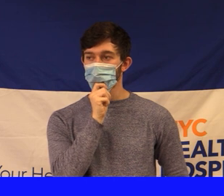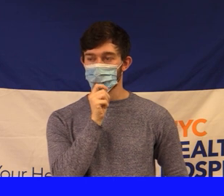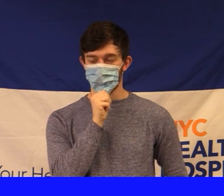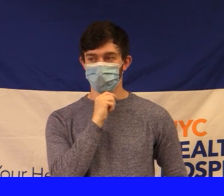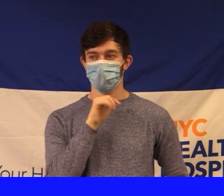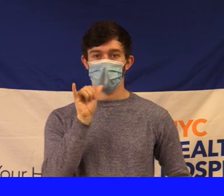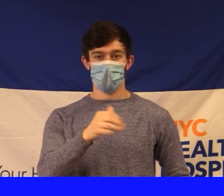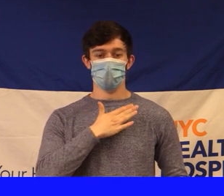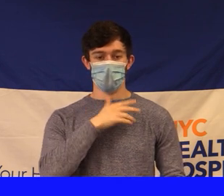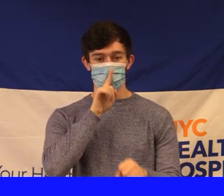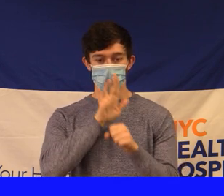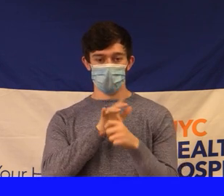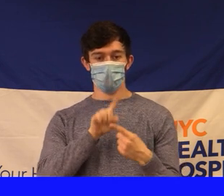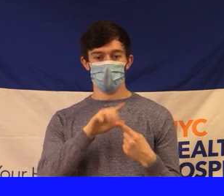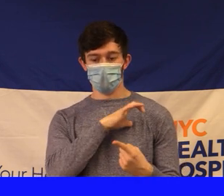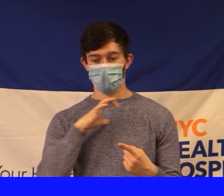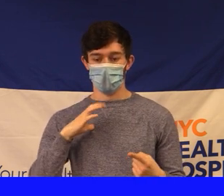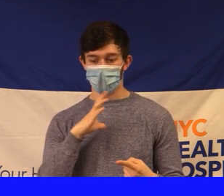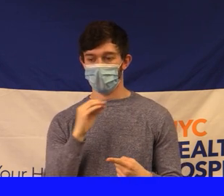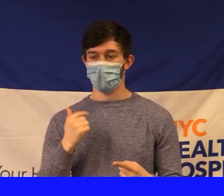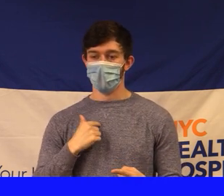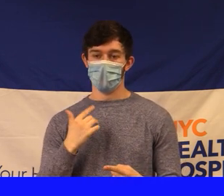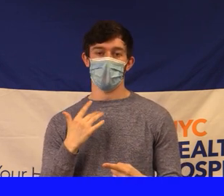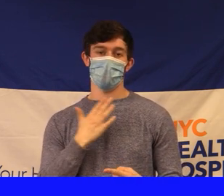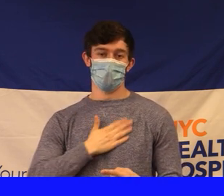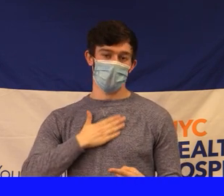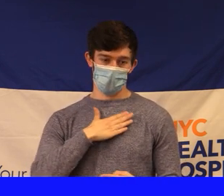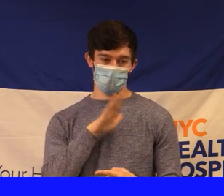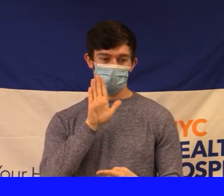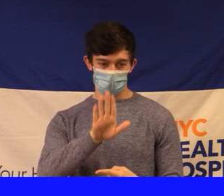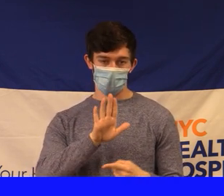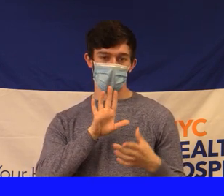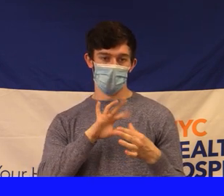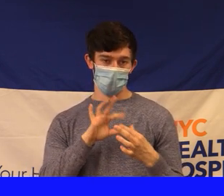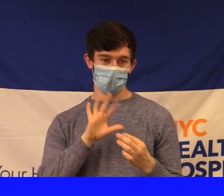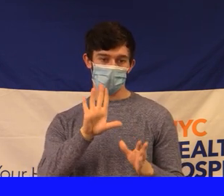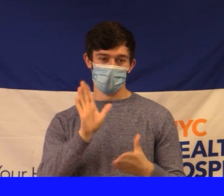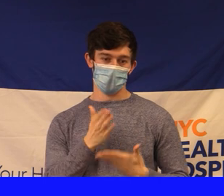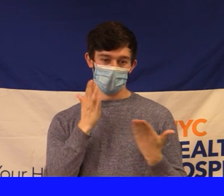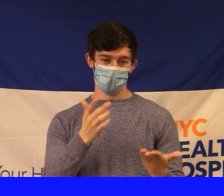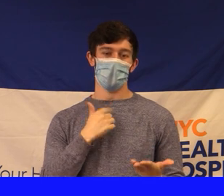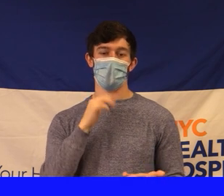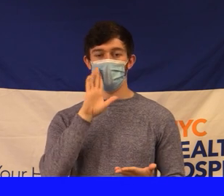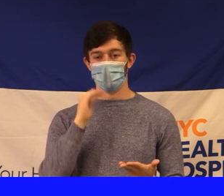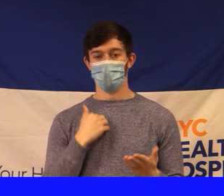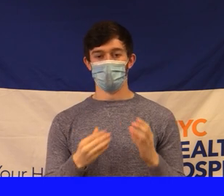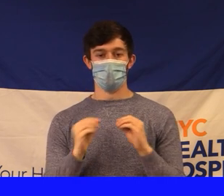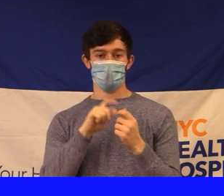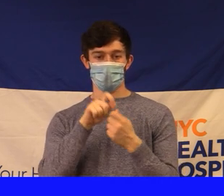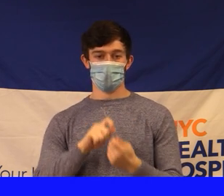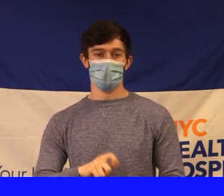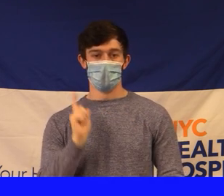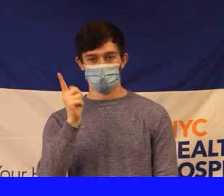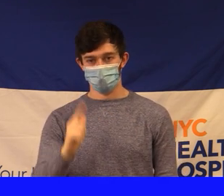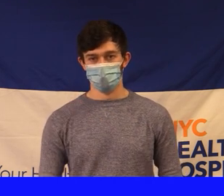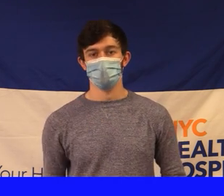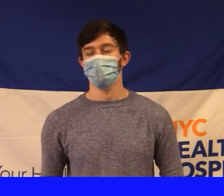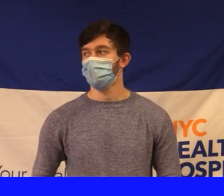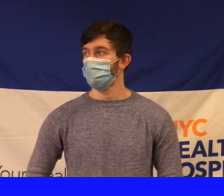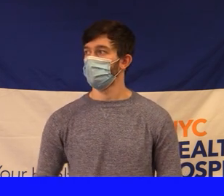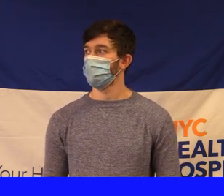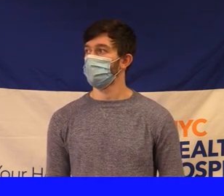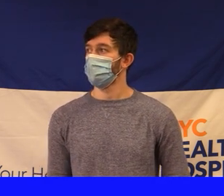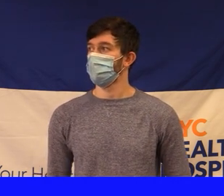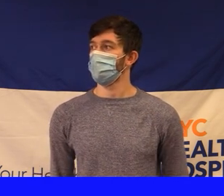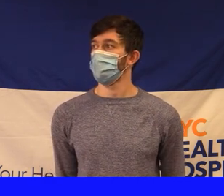commitment to the committee. And again, appreciate your comments and suggestions. We will circle back on them and have more. I had a